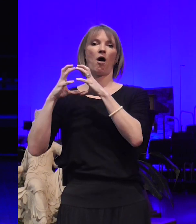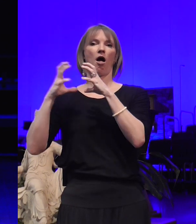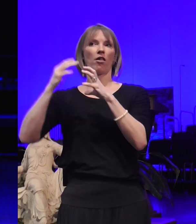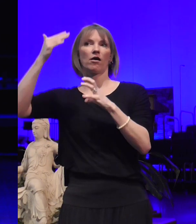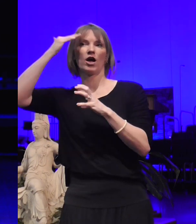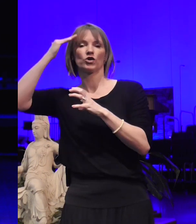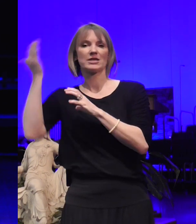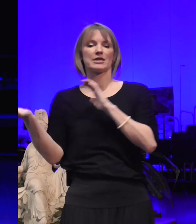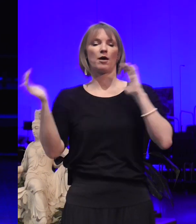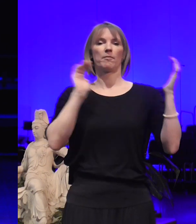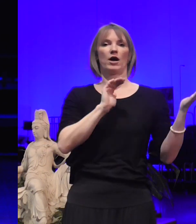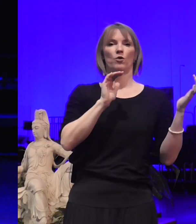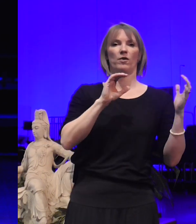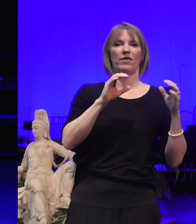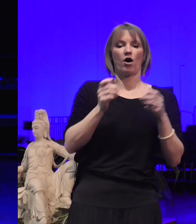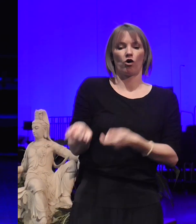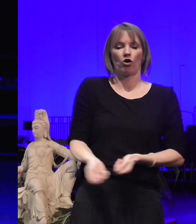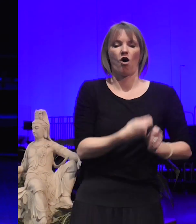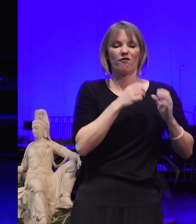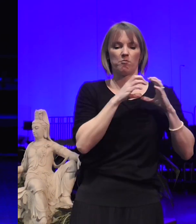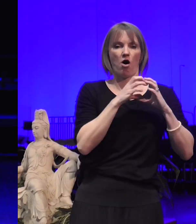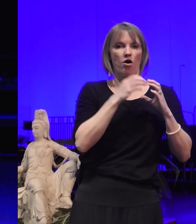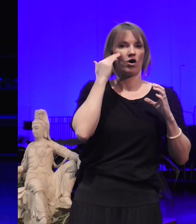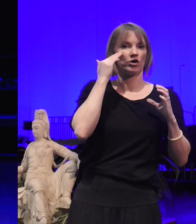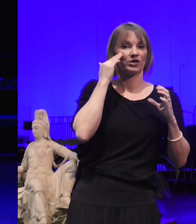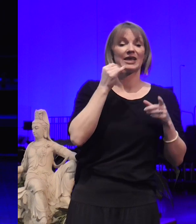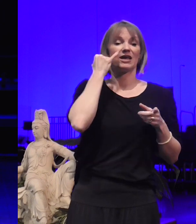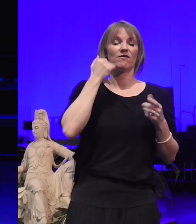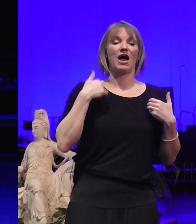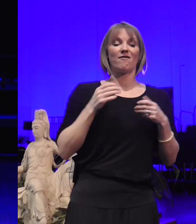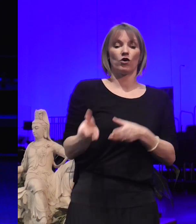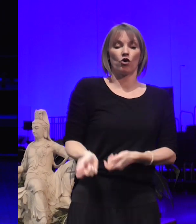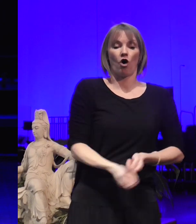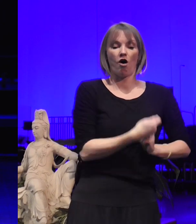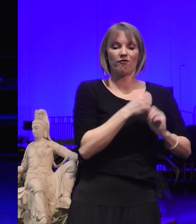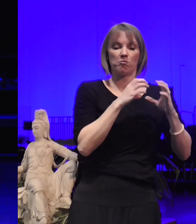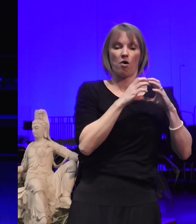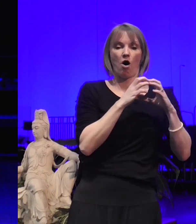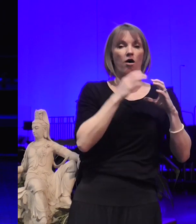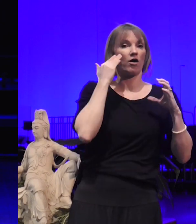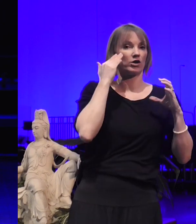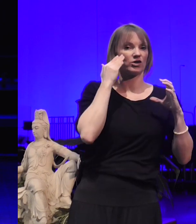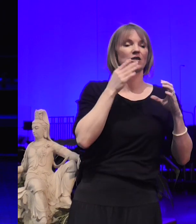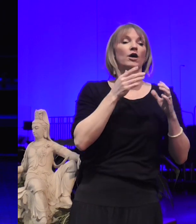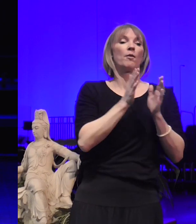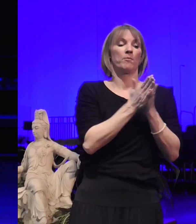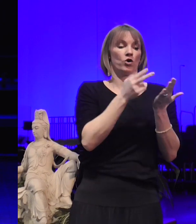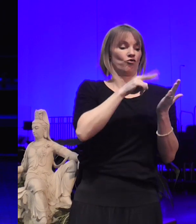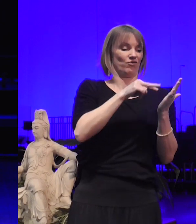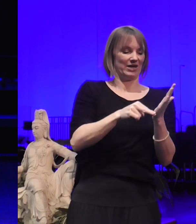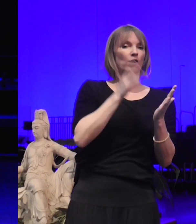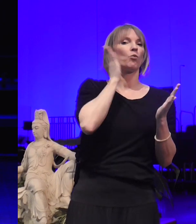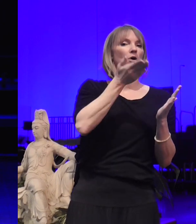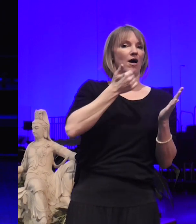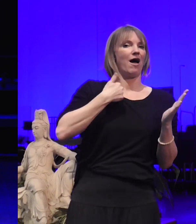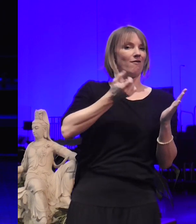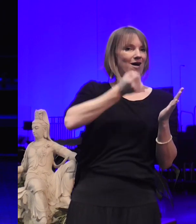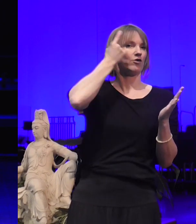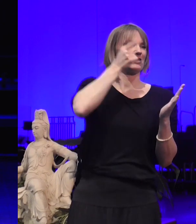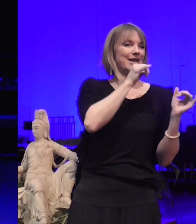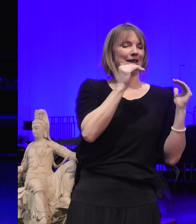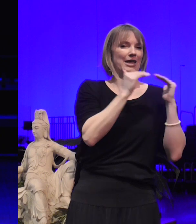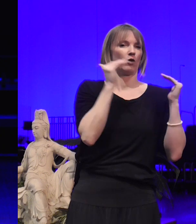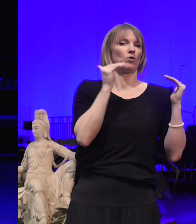ball consciousness. He says if you have a golf ball-sized consciousness, when you read a book, you'll have a golf ball-sized